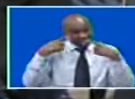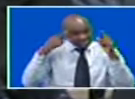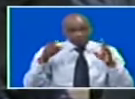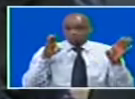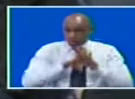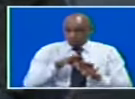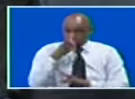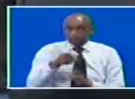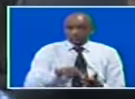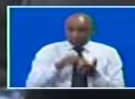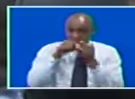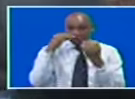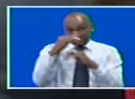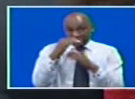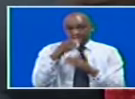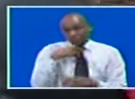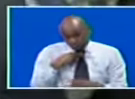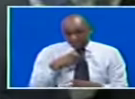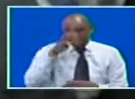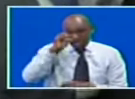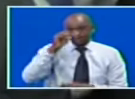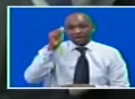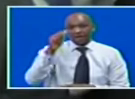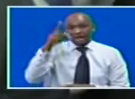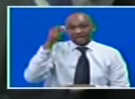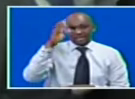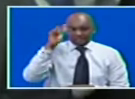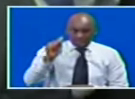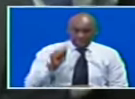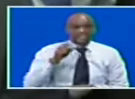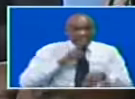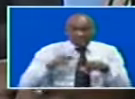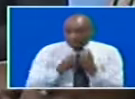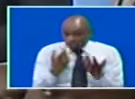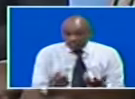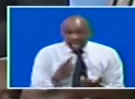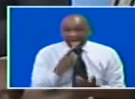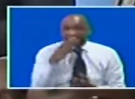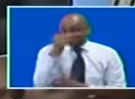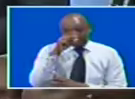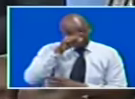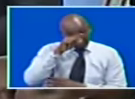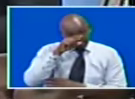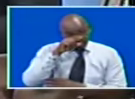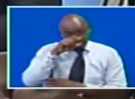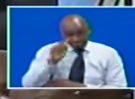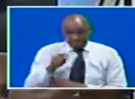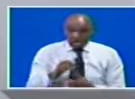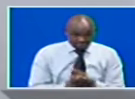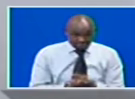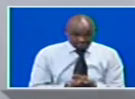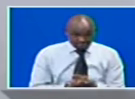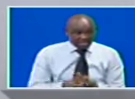of the special limited offer of the M Akiba retail bond after it achieved the 150 shilling mark. The